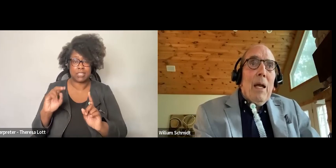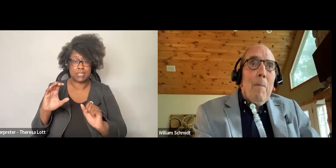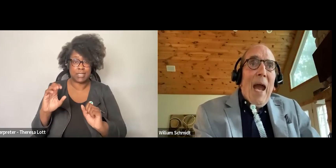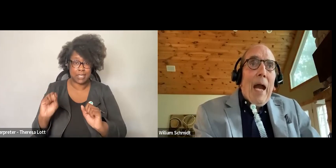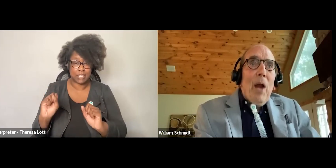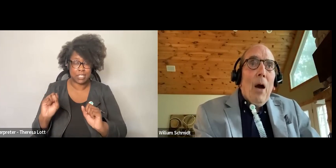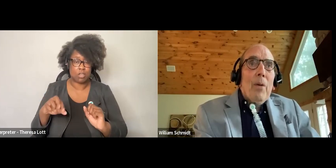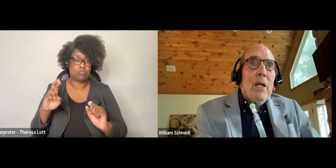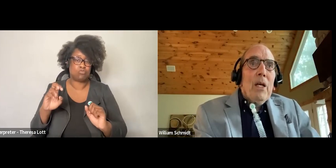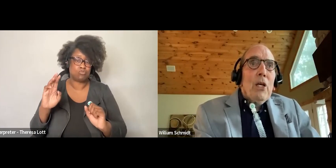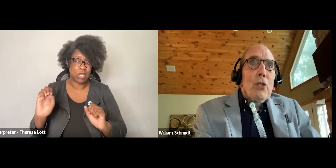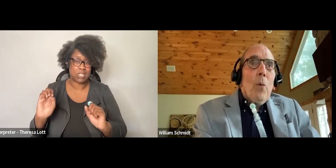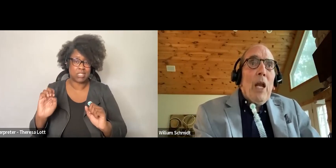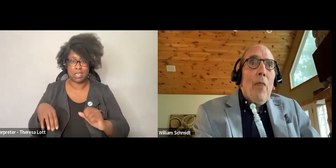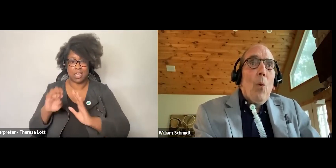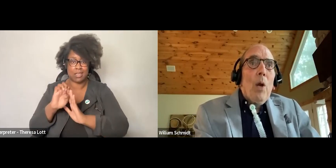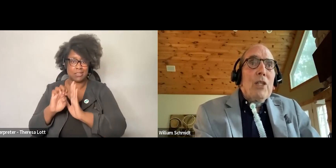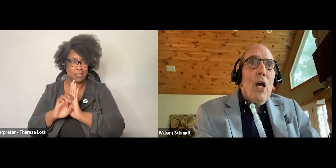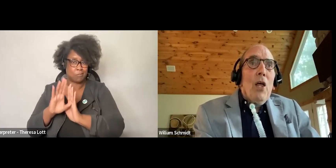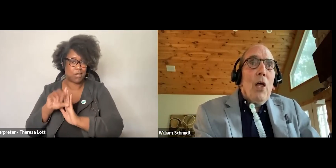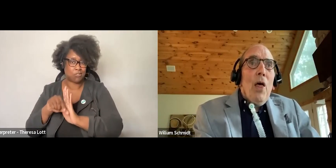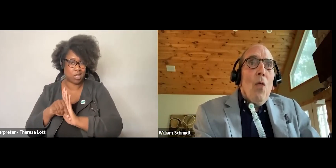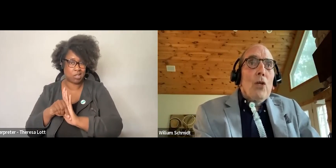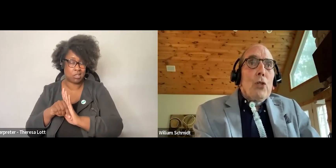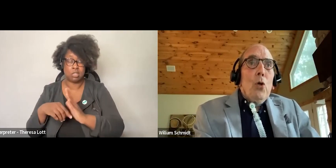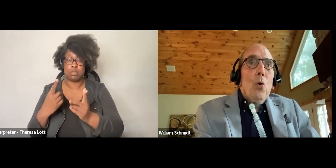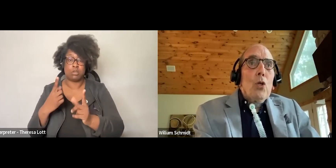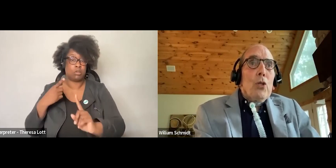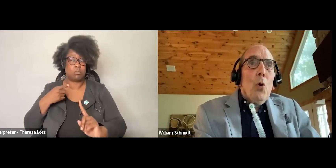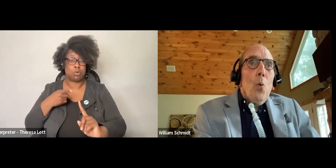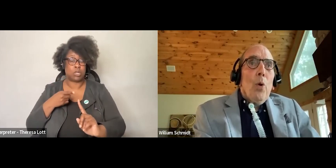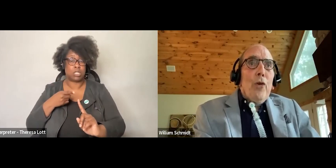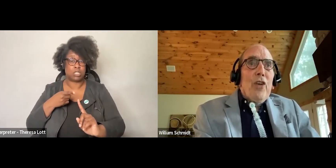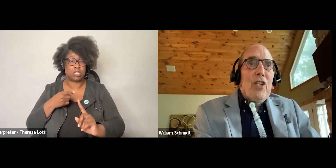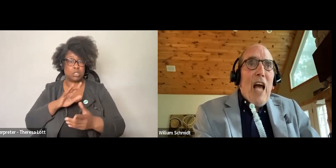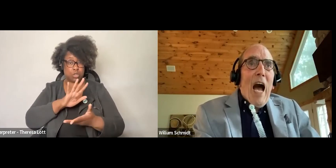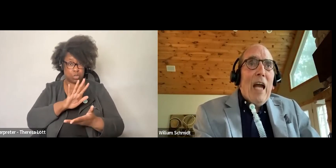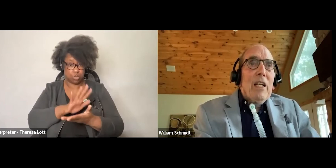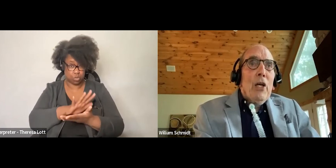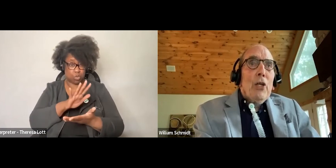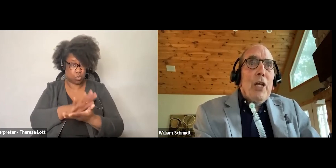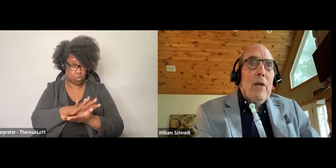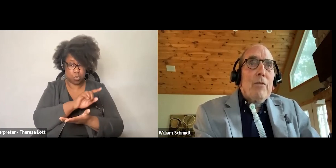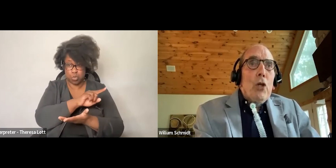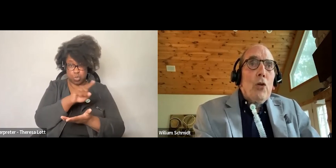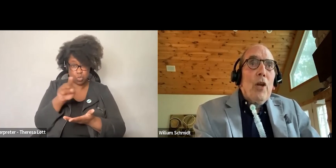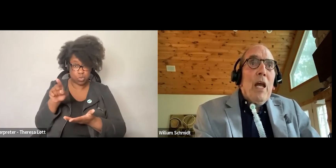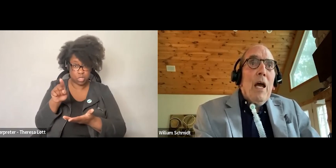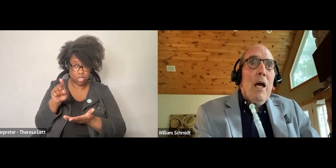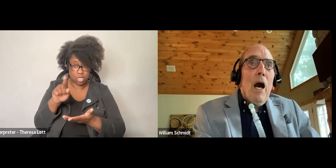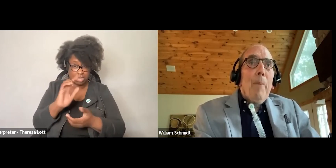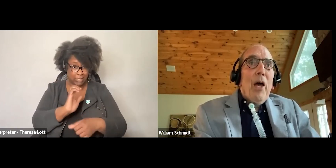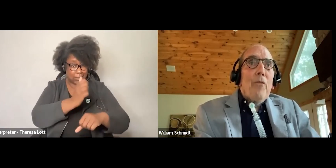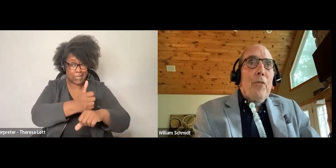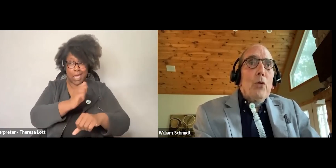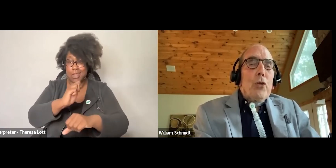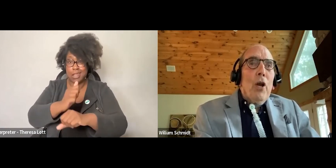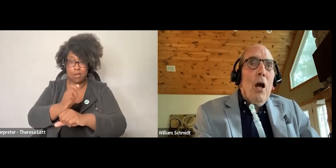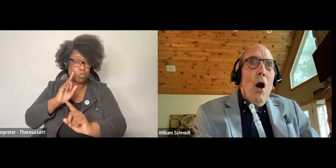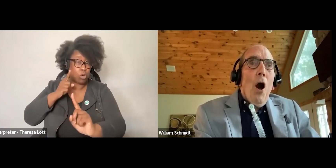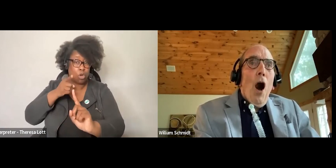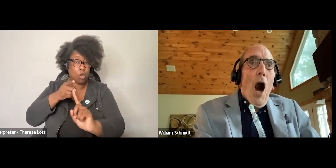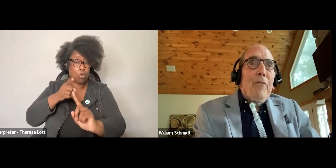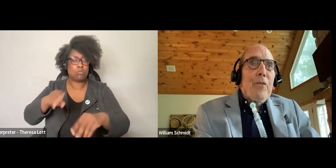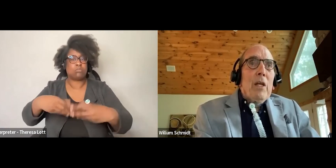ethnic background. So in other words, the schools which are designed to give children a better